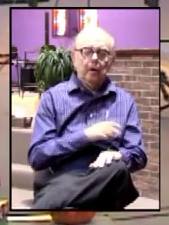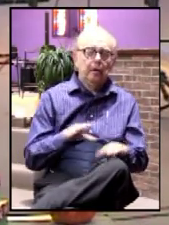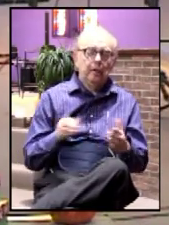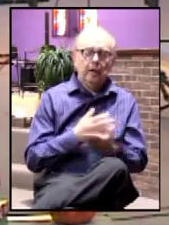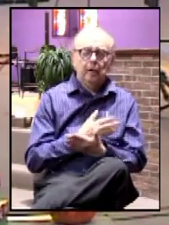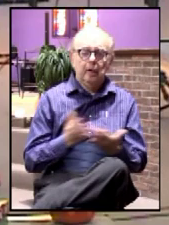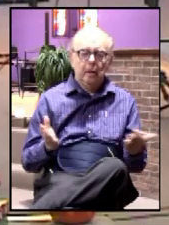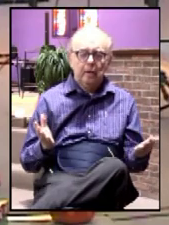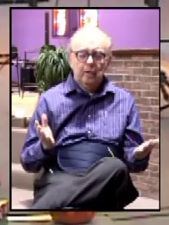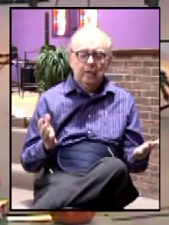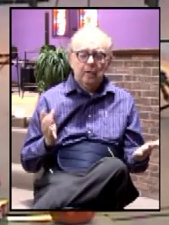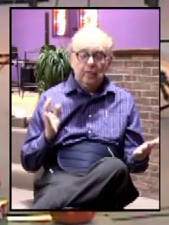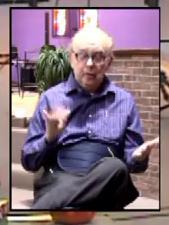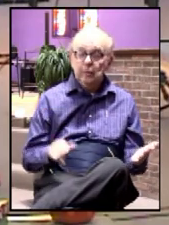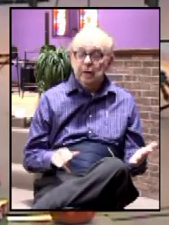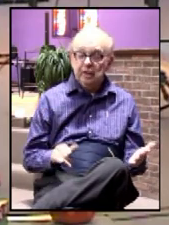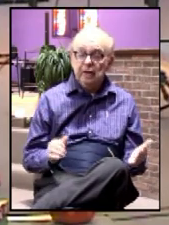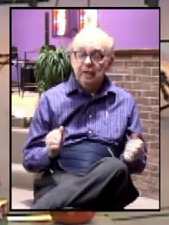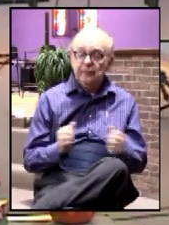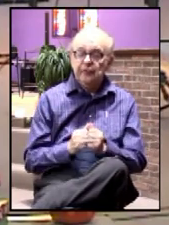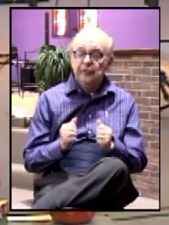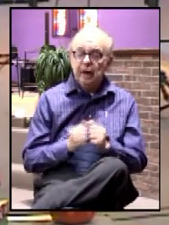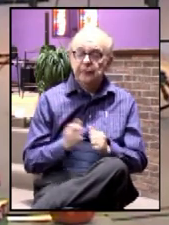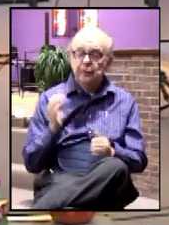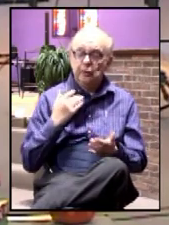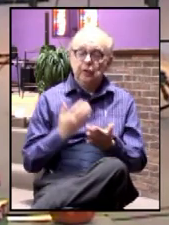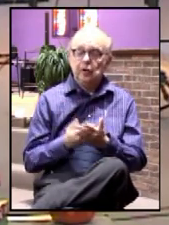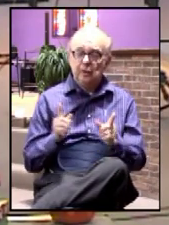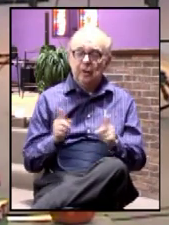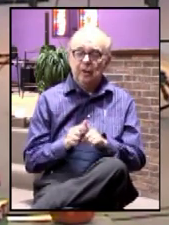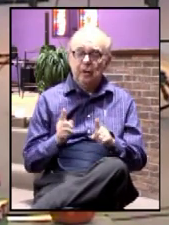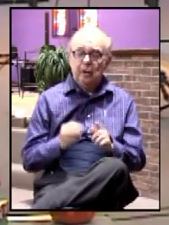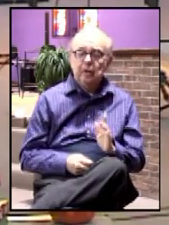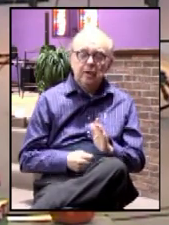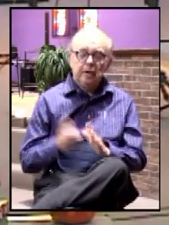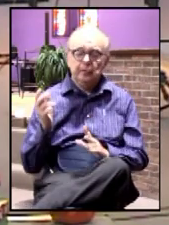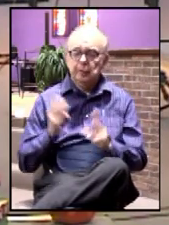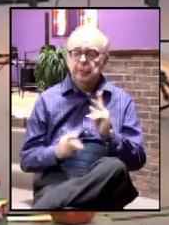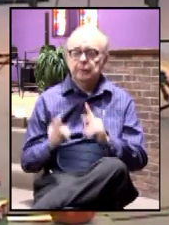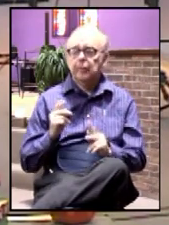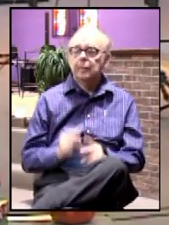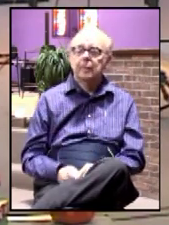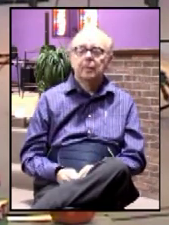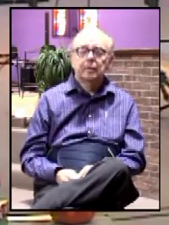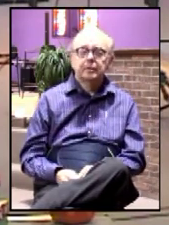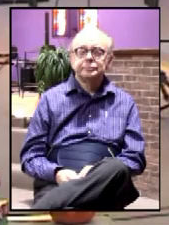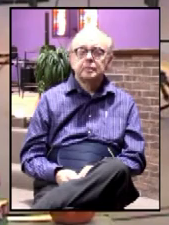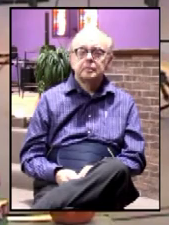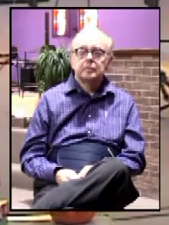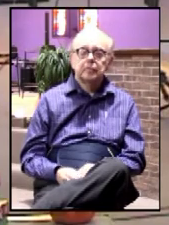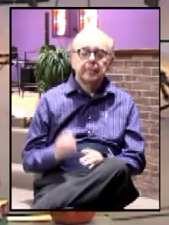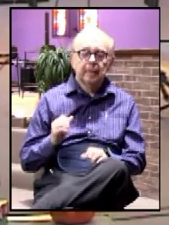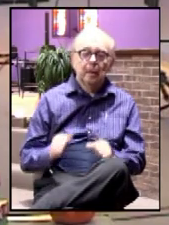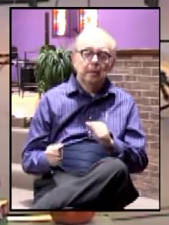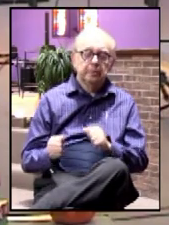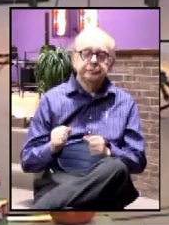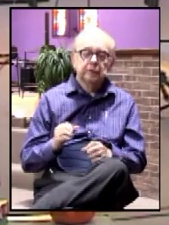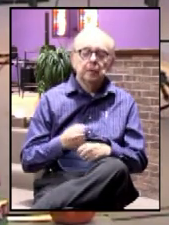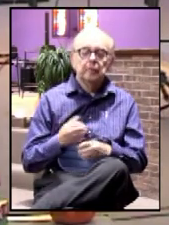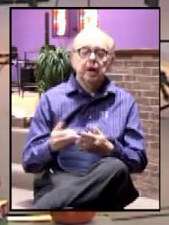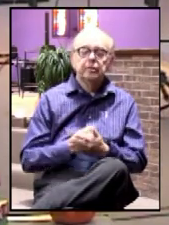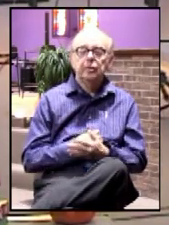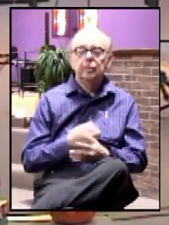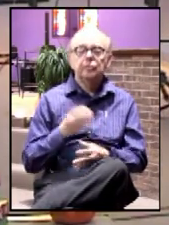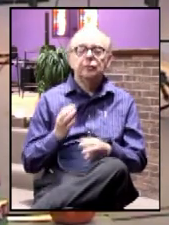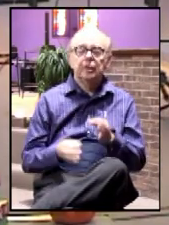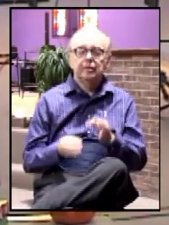things. We could even fight for good. We could get rid of evil. We could restore